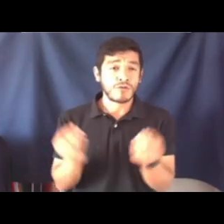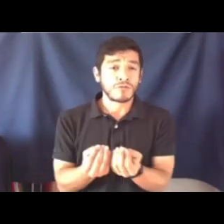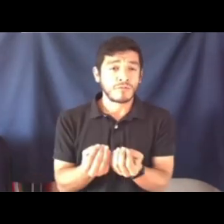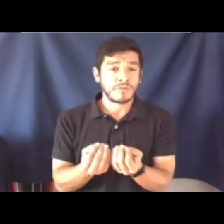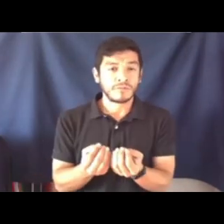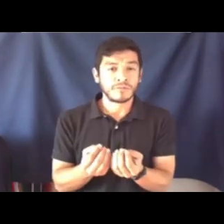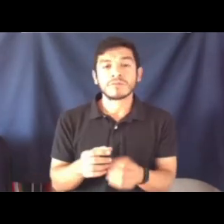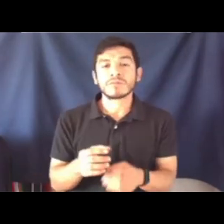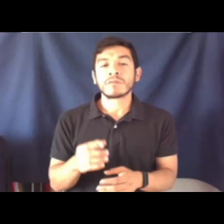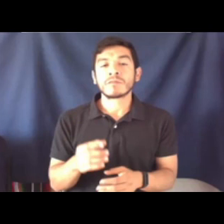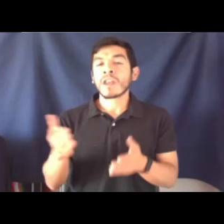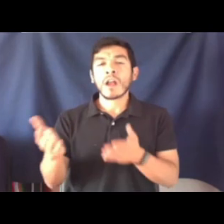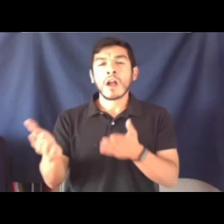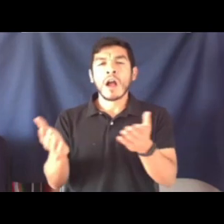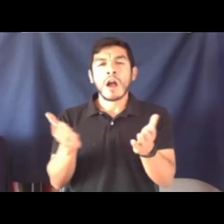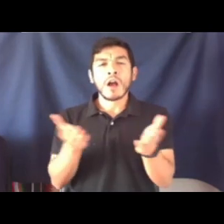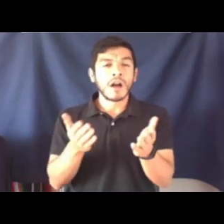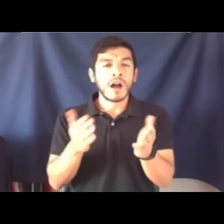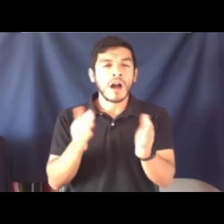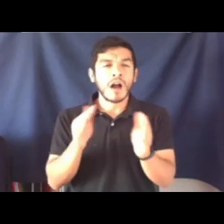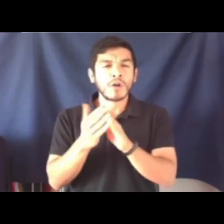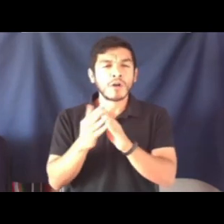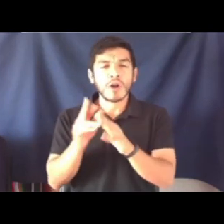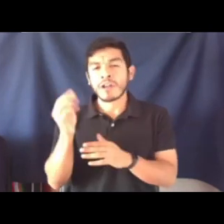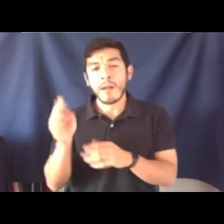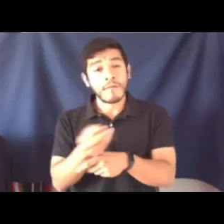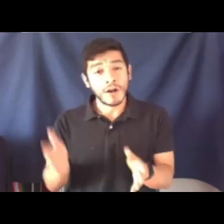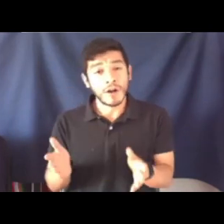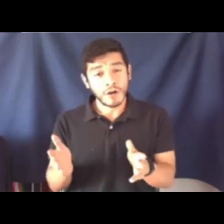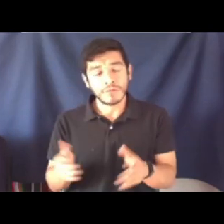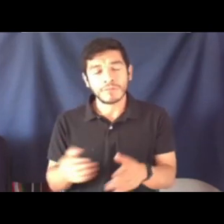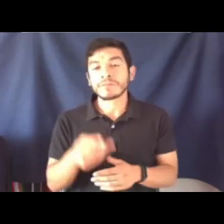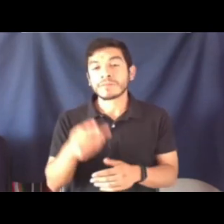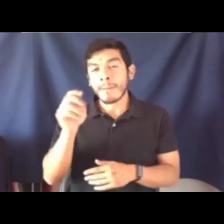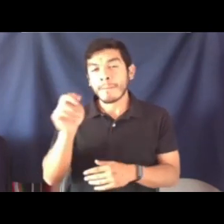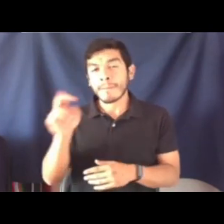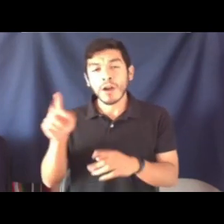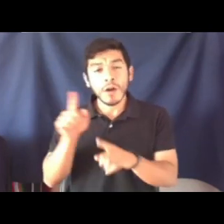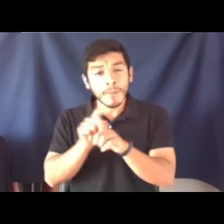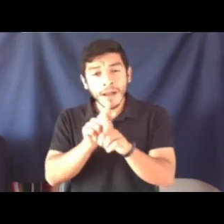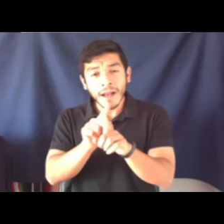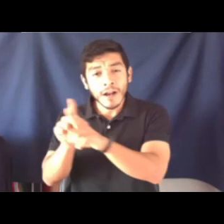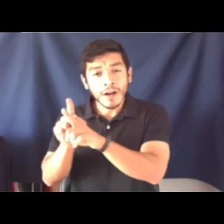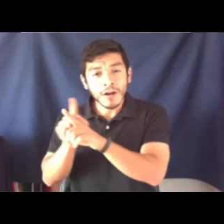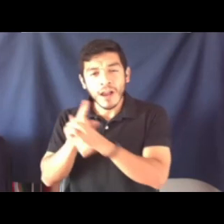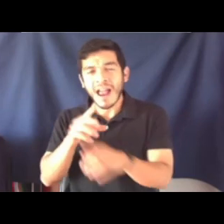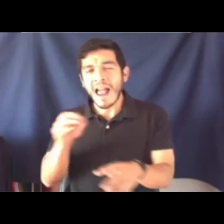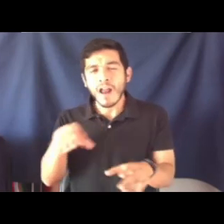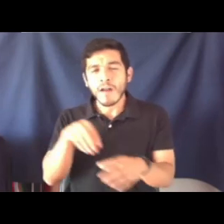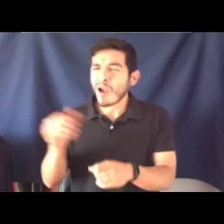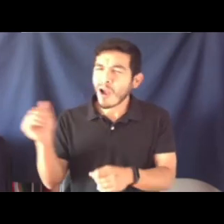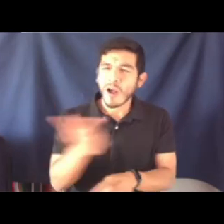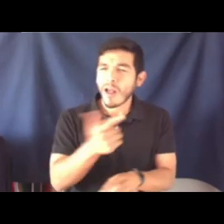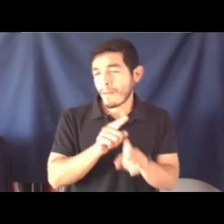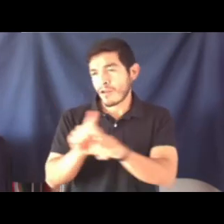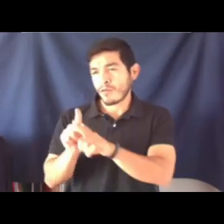provider, peer mentoring coordinators, the peer mentors, and inclusive of all mentoring organizations. The graphic on